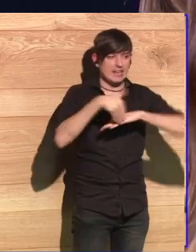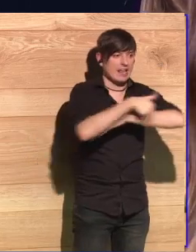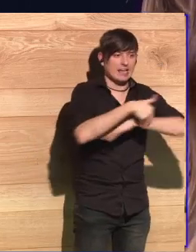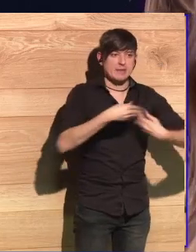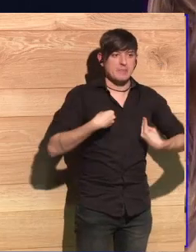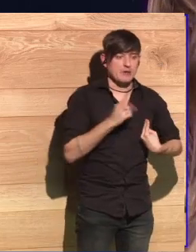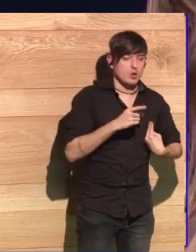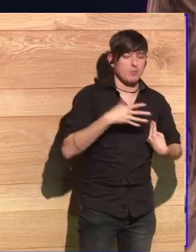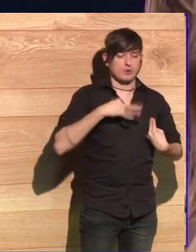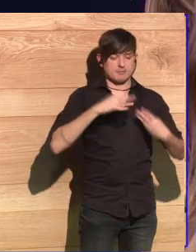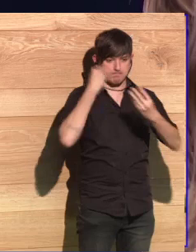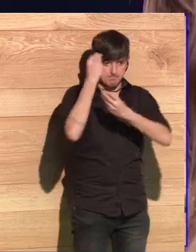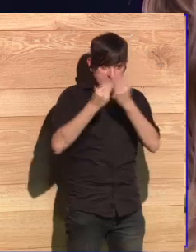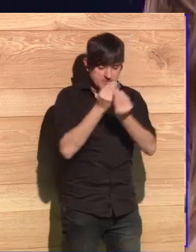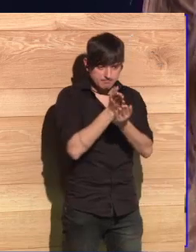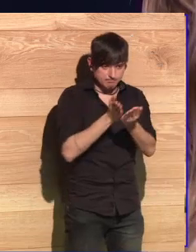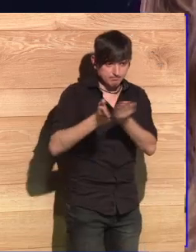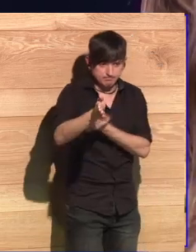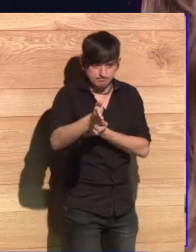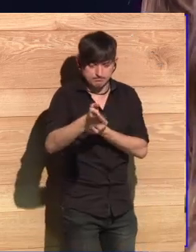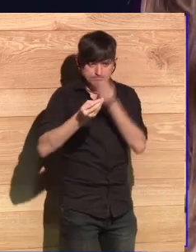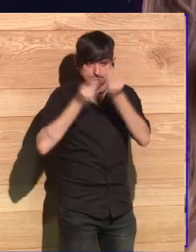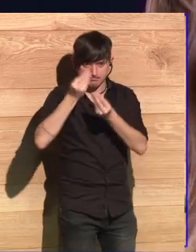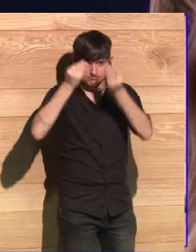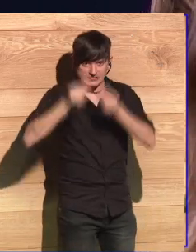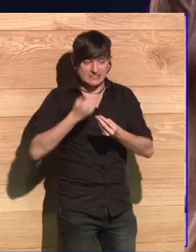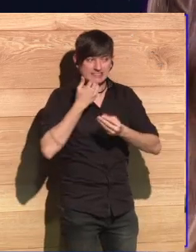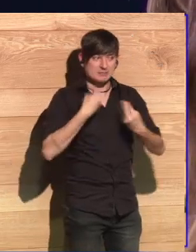when you're on the street, it's hard to get anywhere except